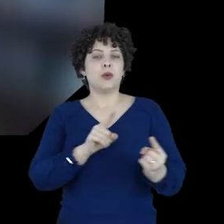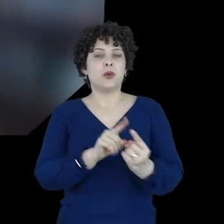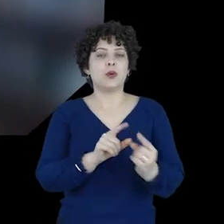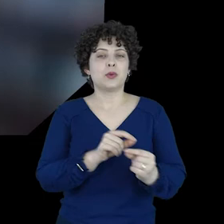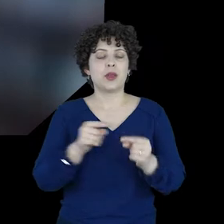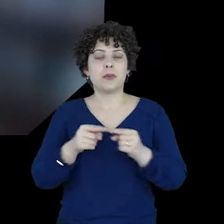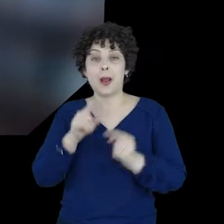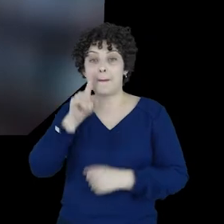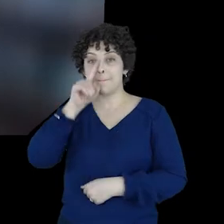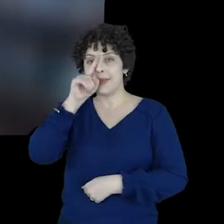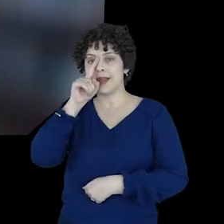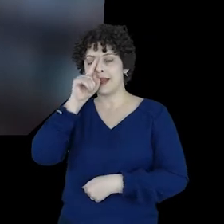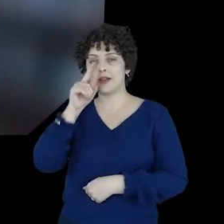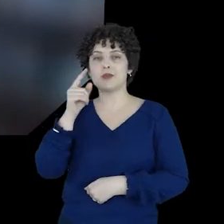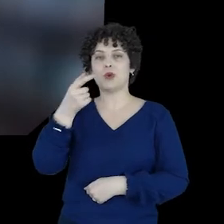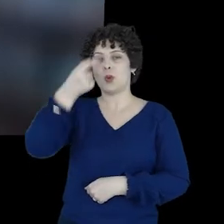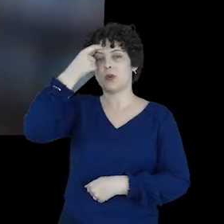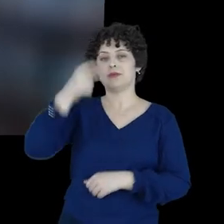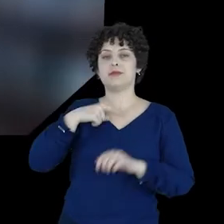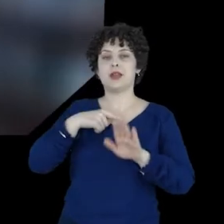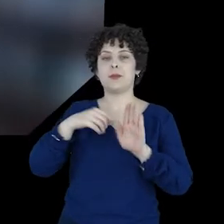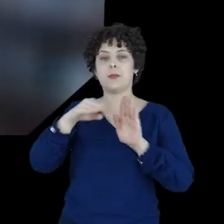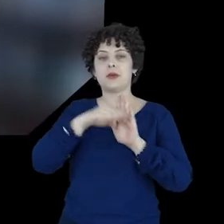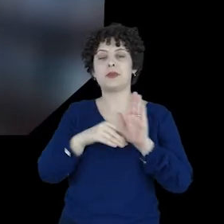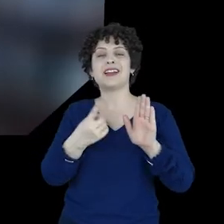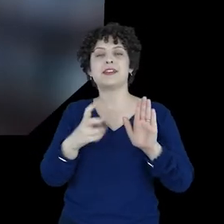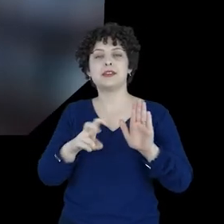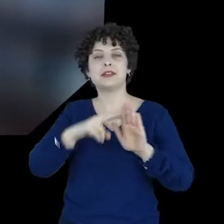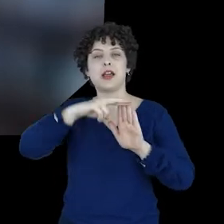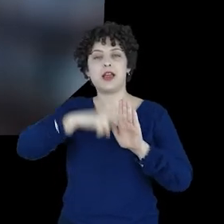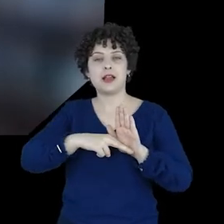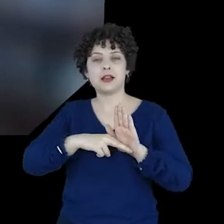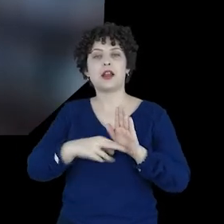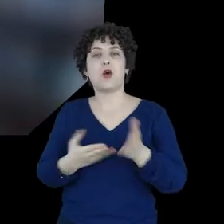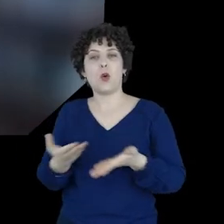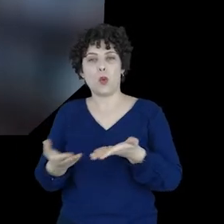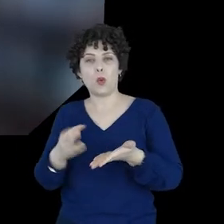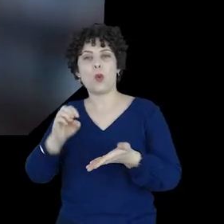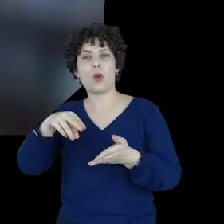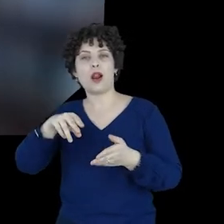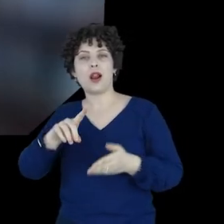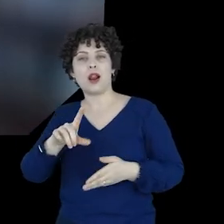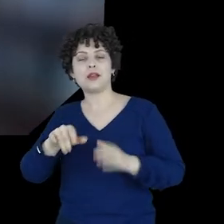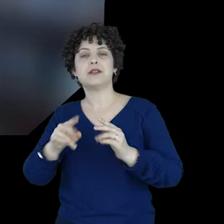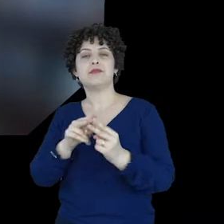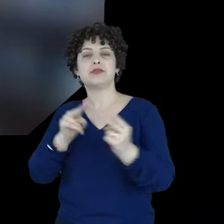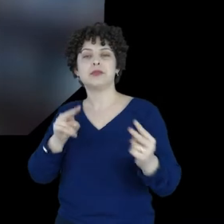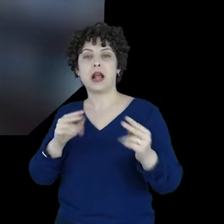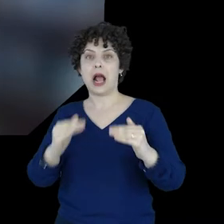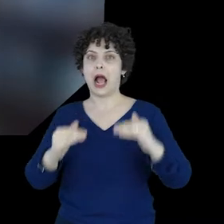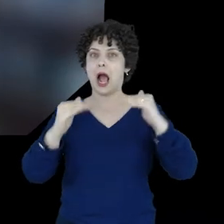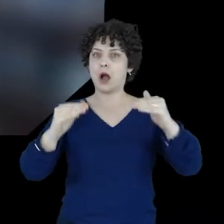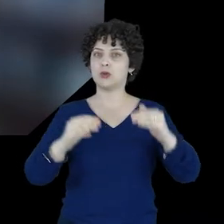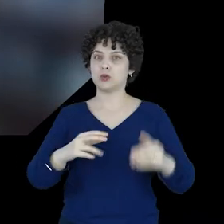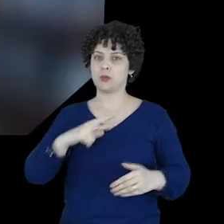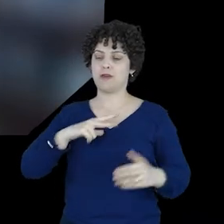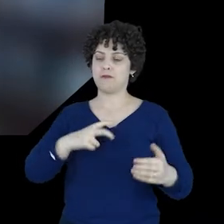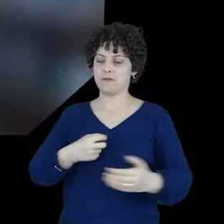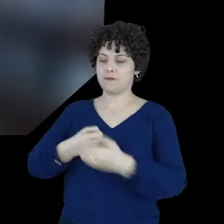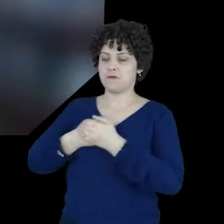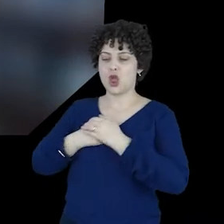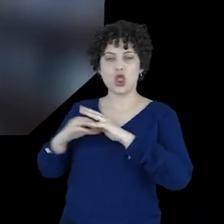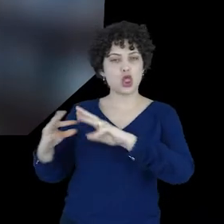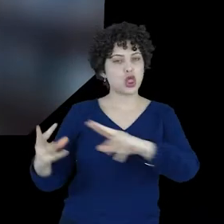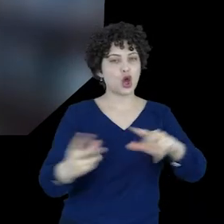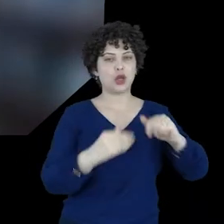risk-based approach, and it contains 15 standards that online services need to follow. They have to provide